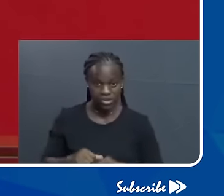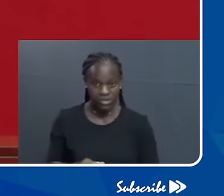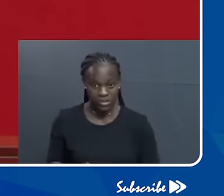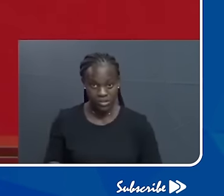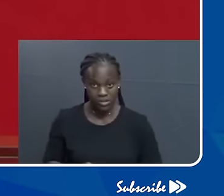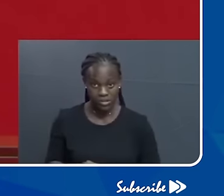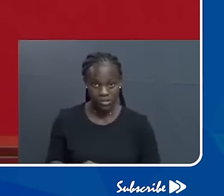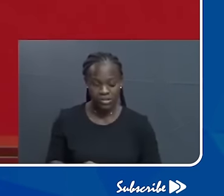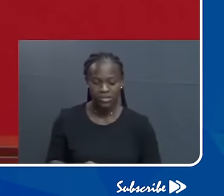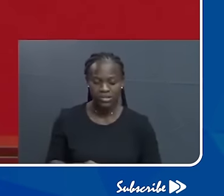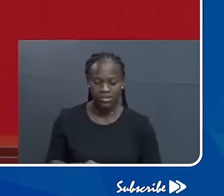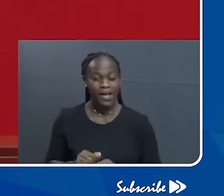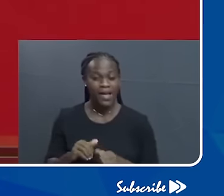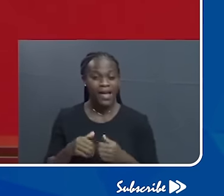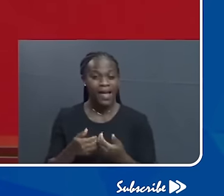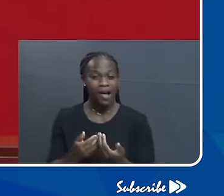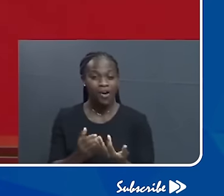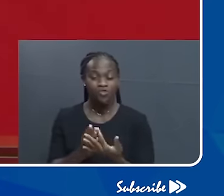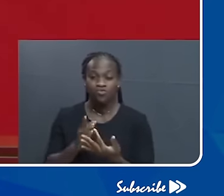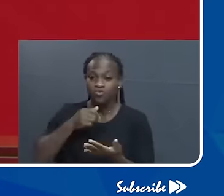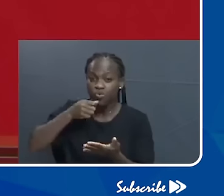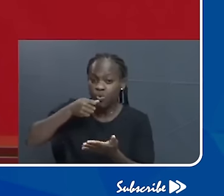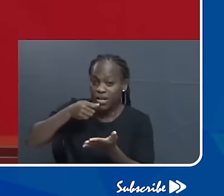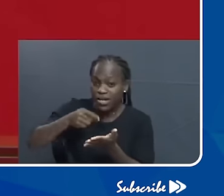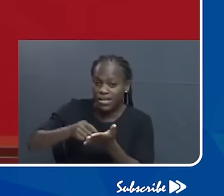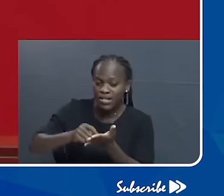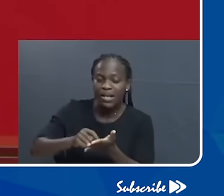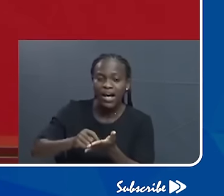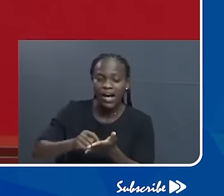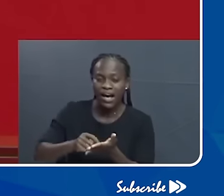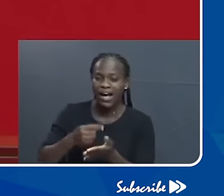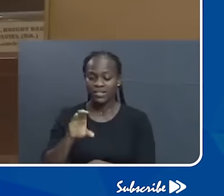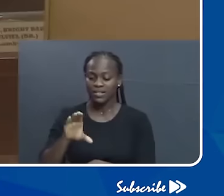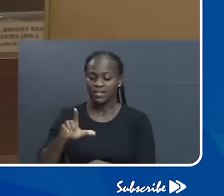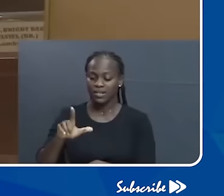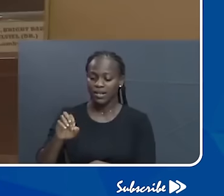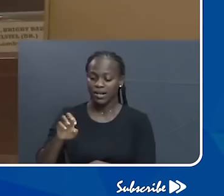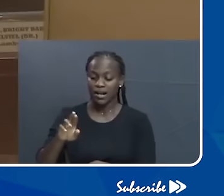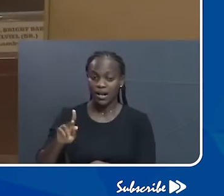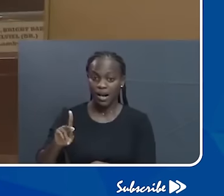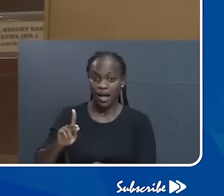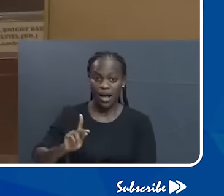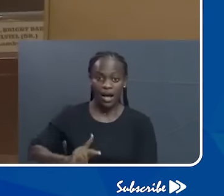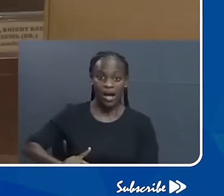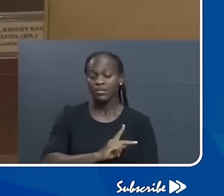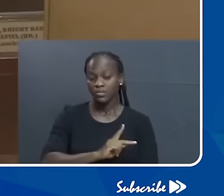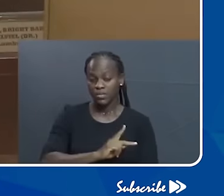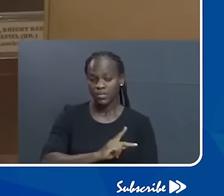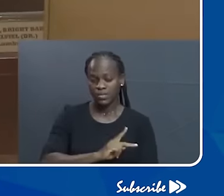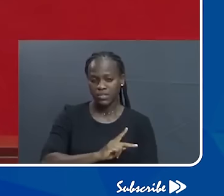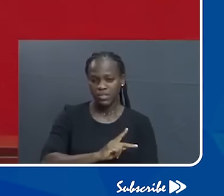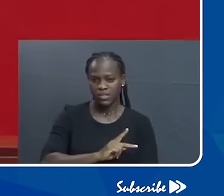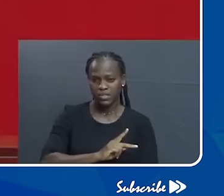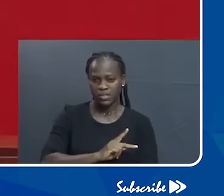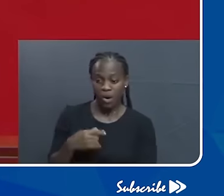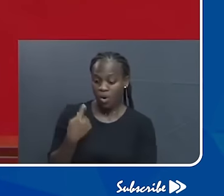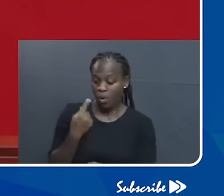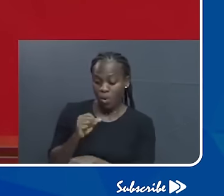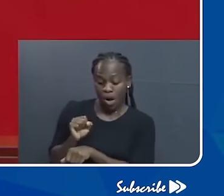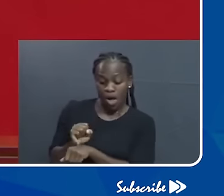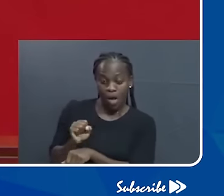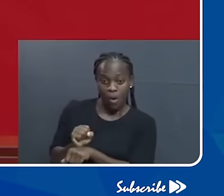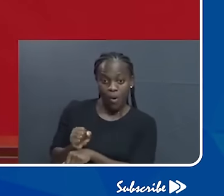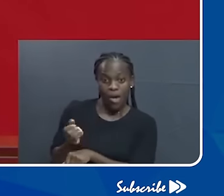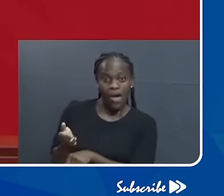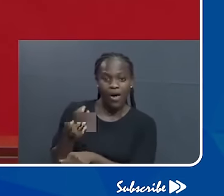his contemptuous letter to instruct the Clerk to Parliament, an officer of Parliament whose position